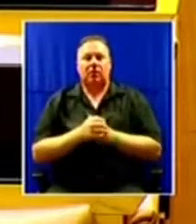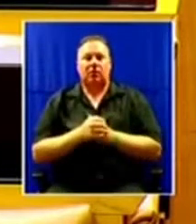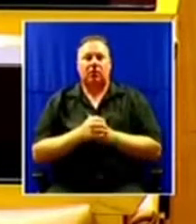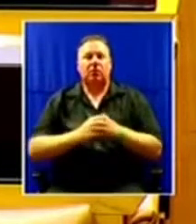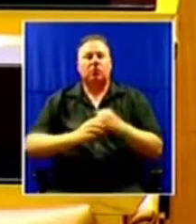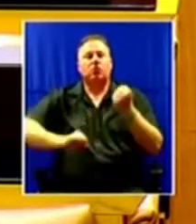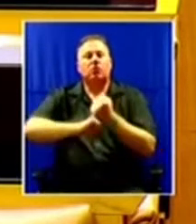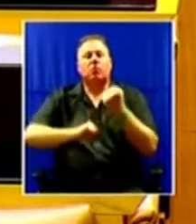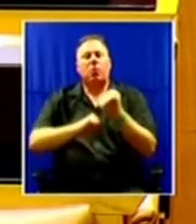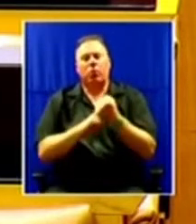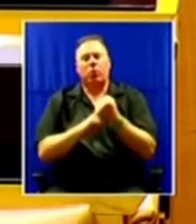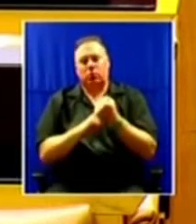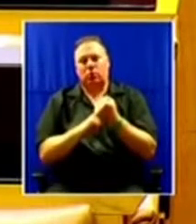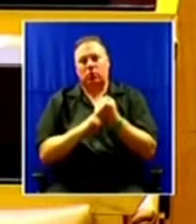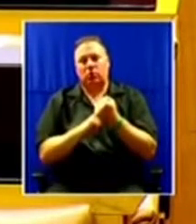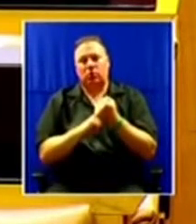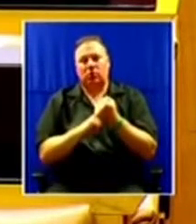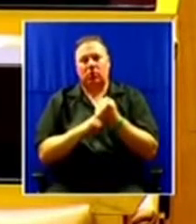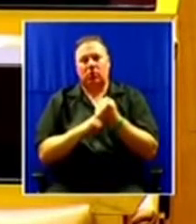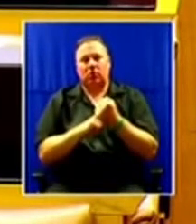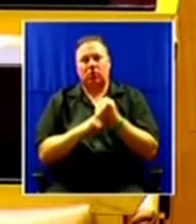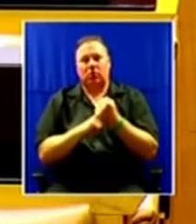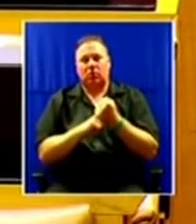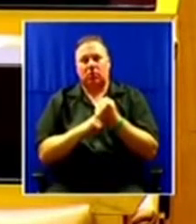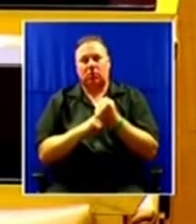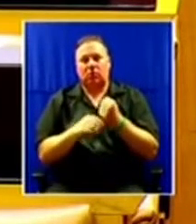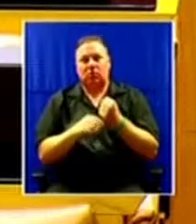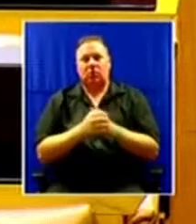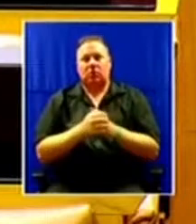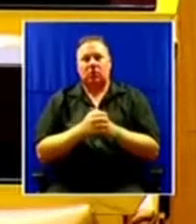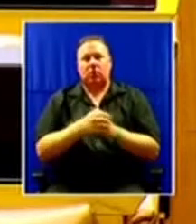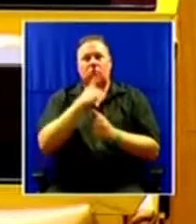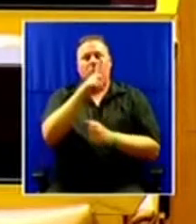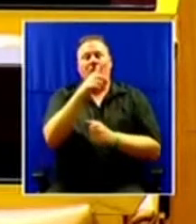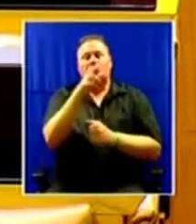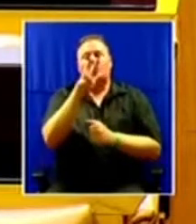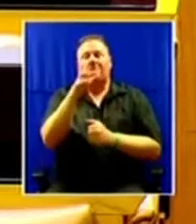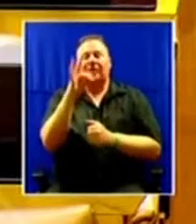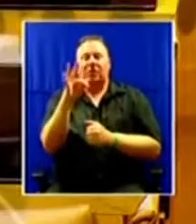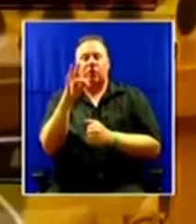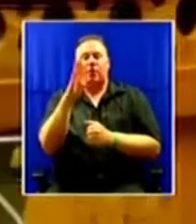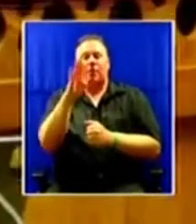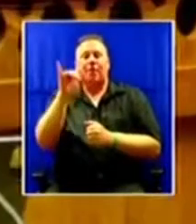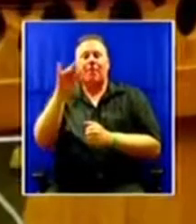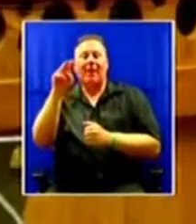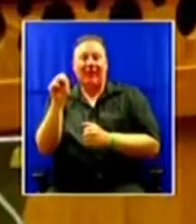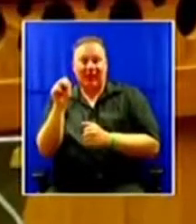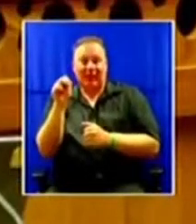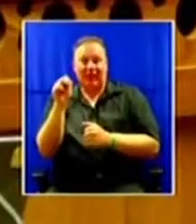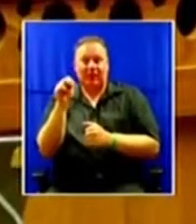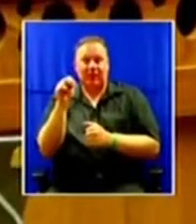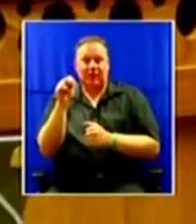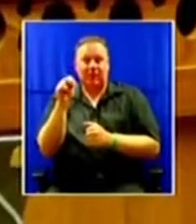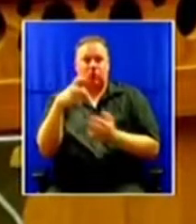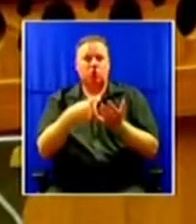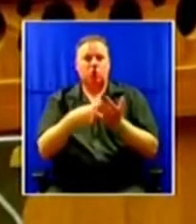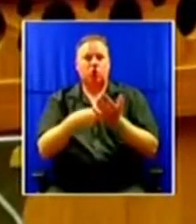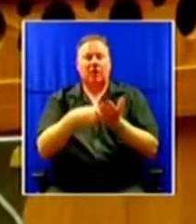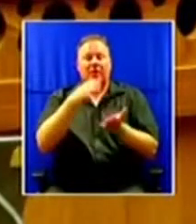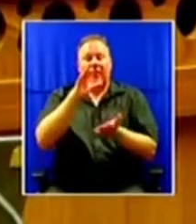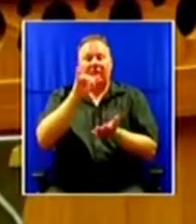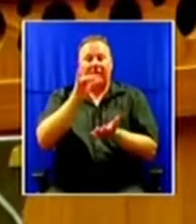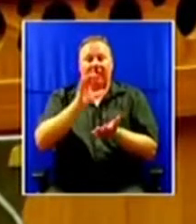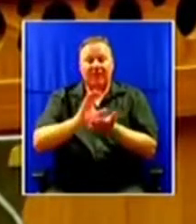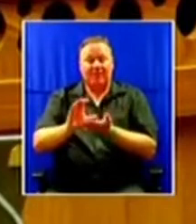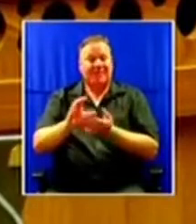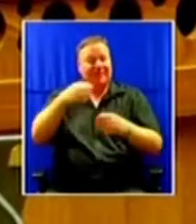some 183 billion of these investments has already flowed into projects that